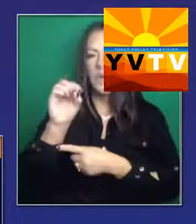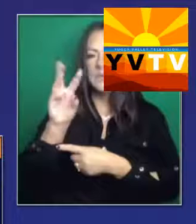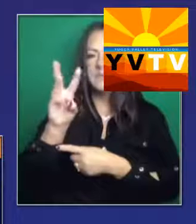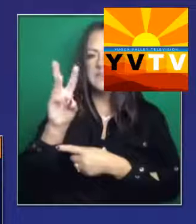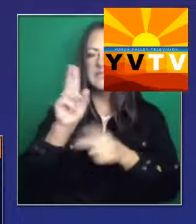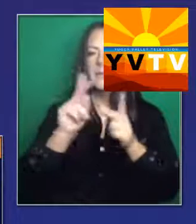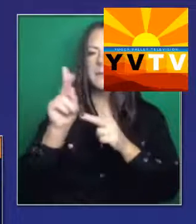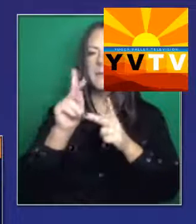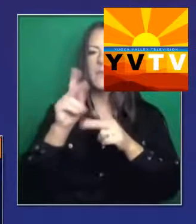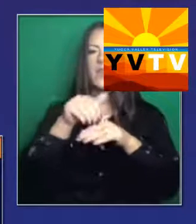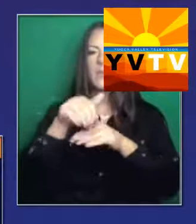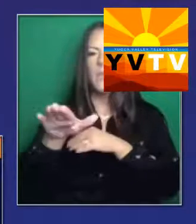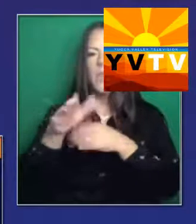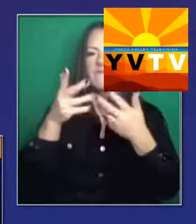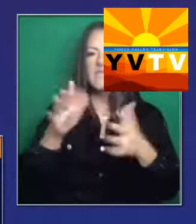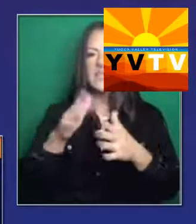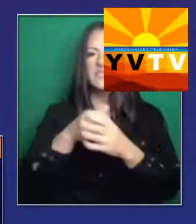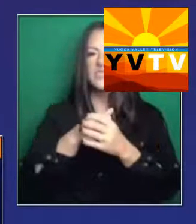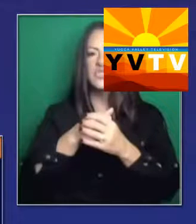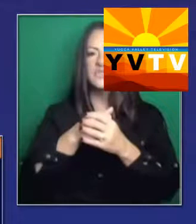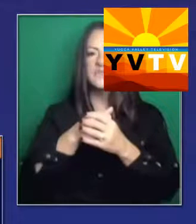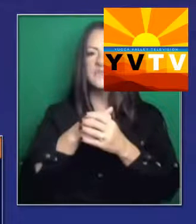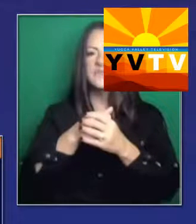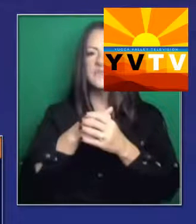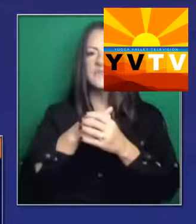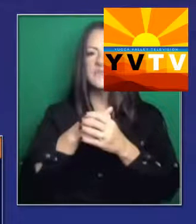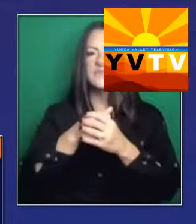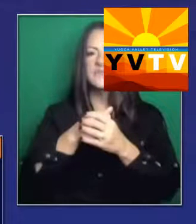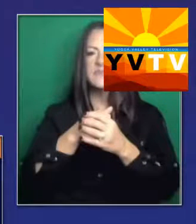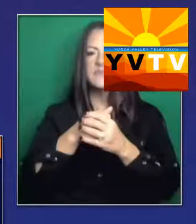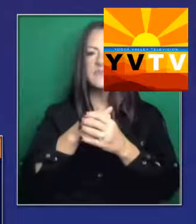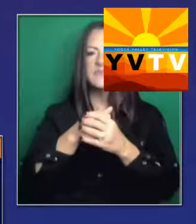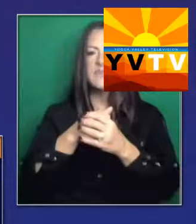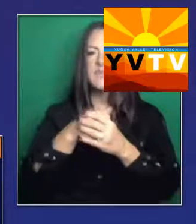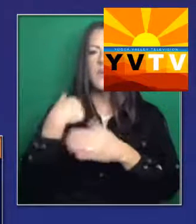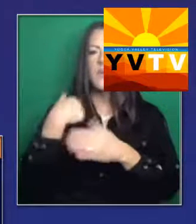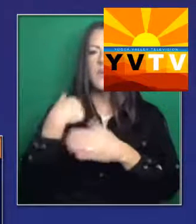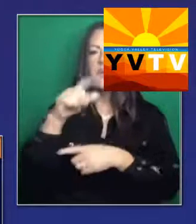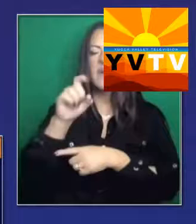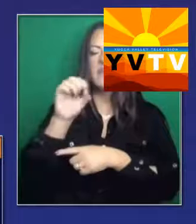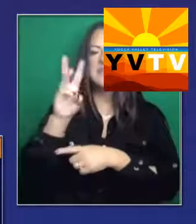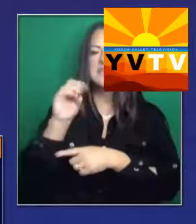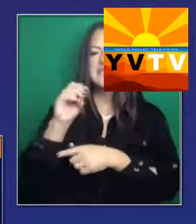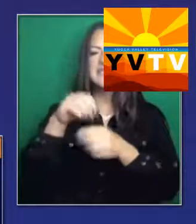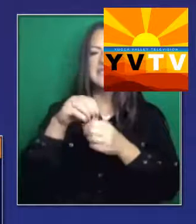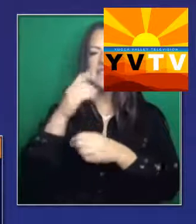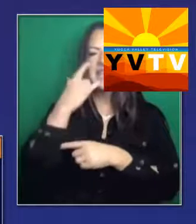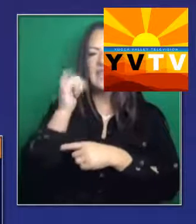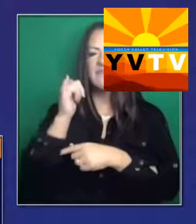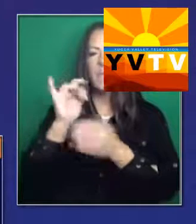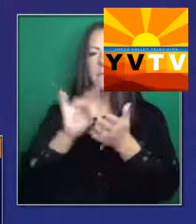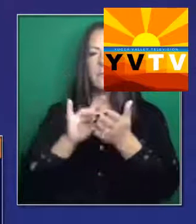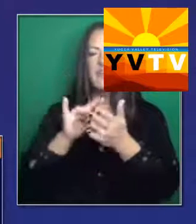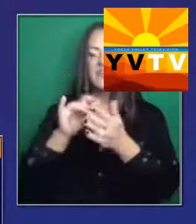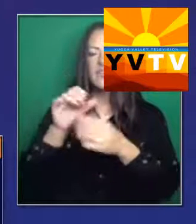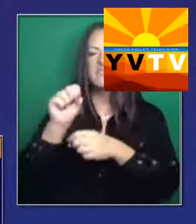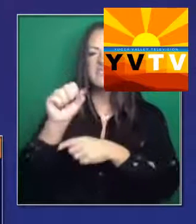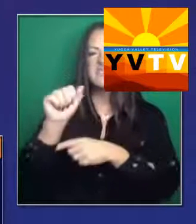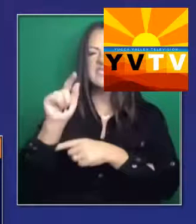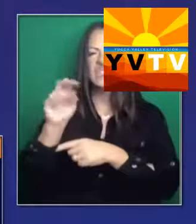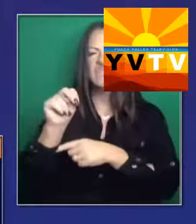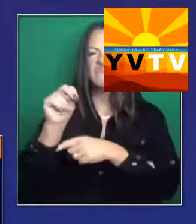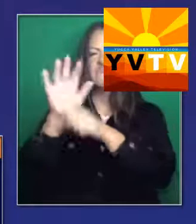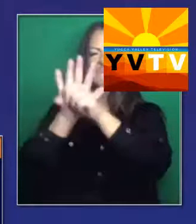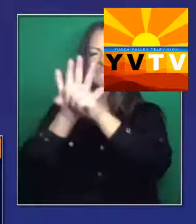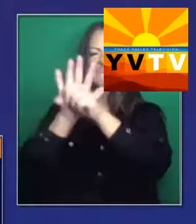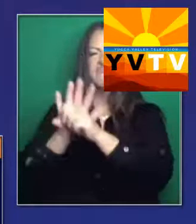to redeploy. We talked about these EMSA stations, other stations. We're just looking at the panoply of oxygen support. That's in essence what this